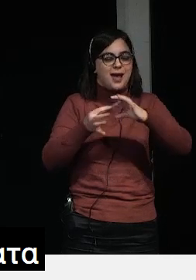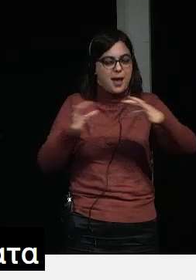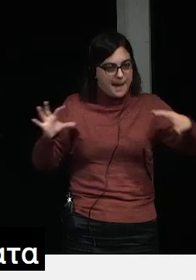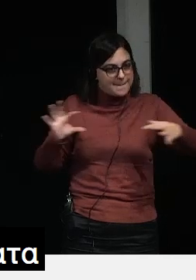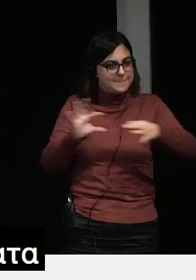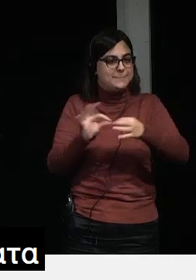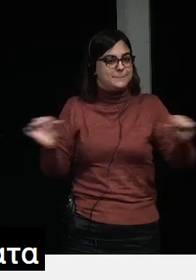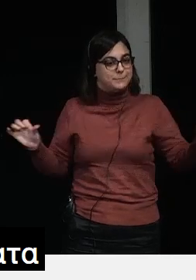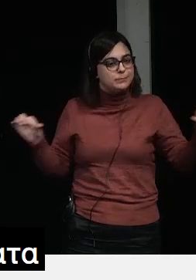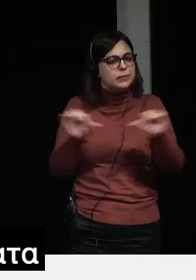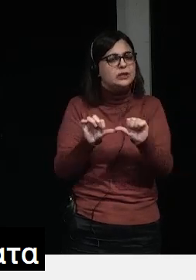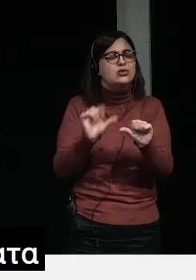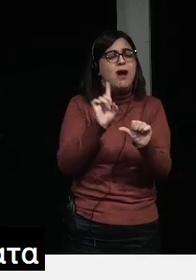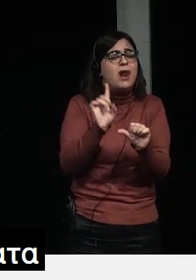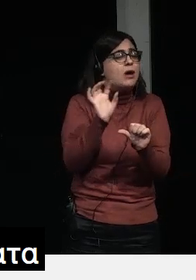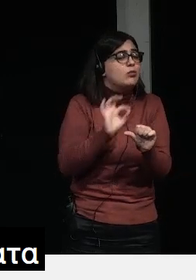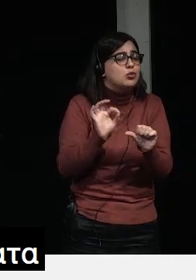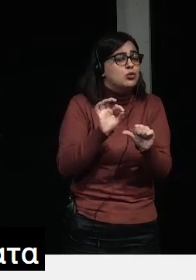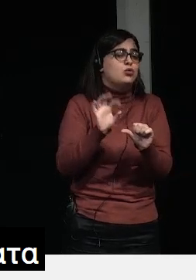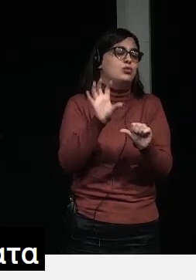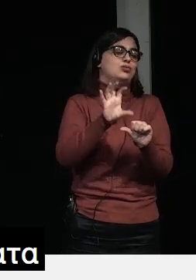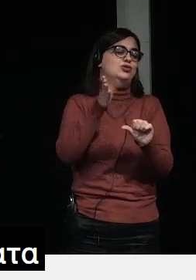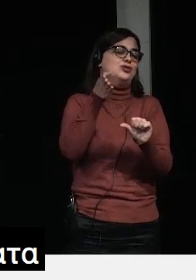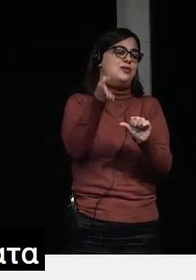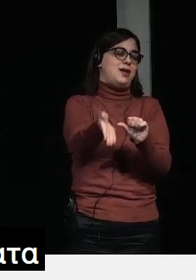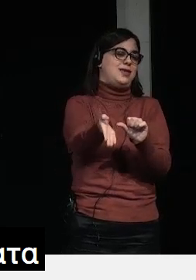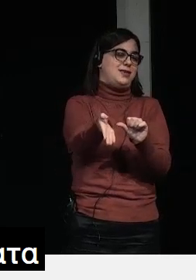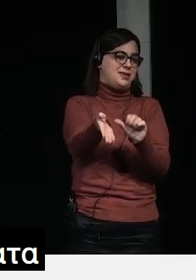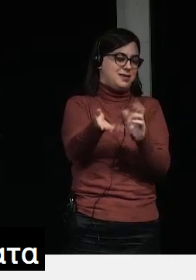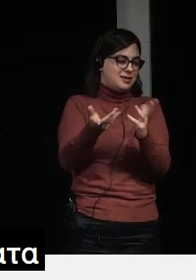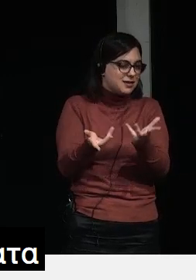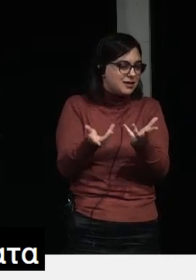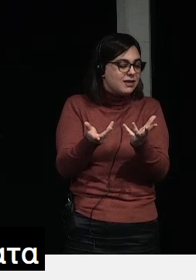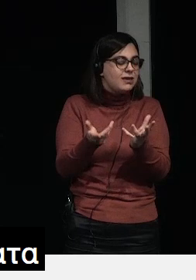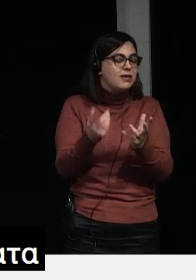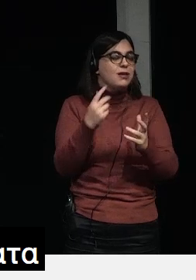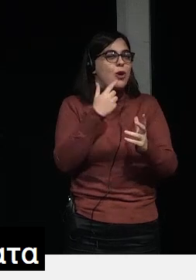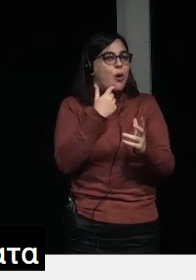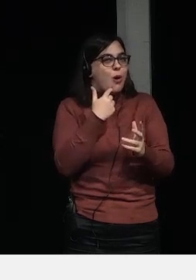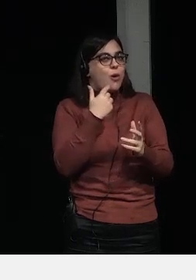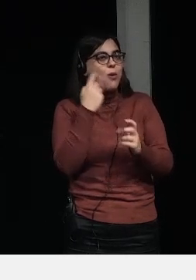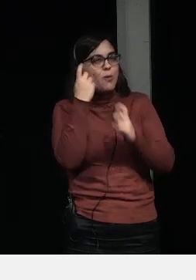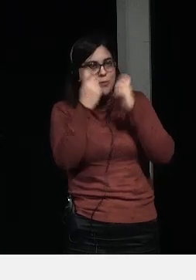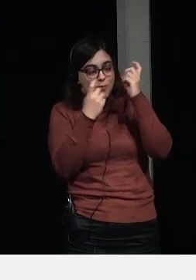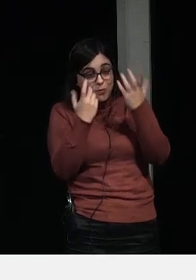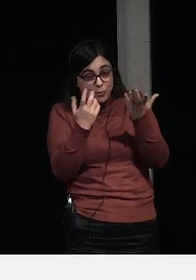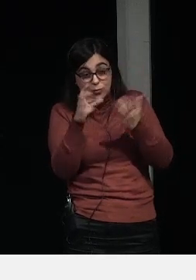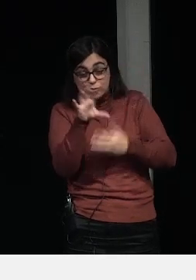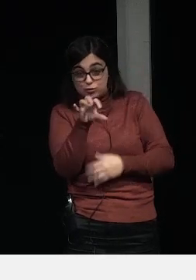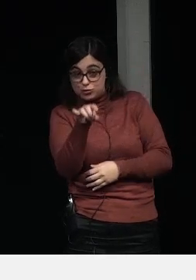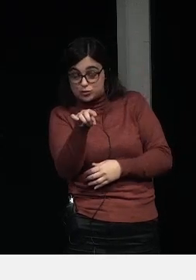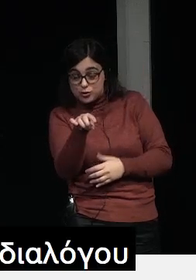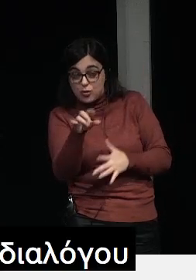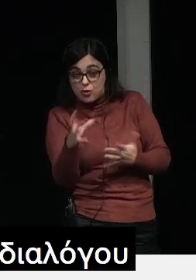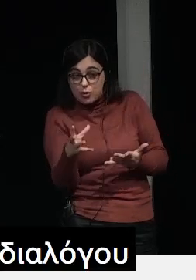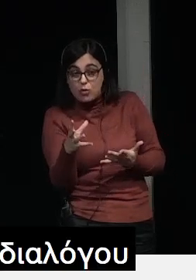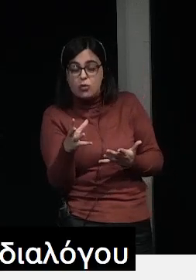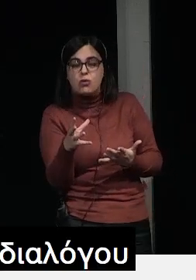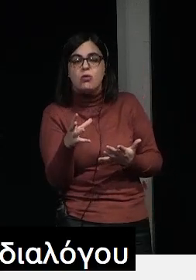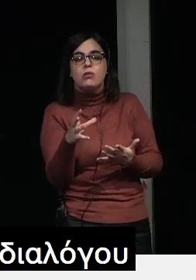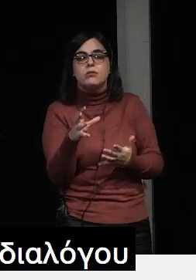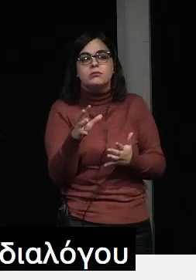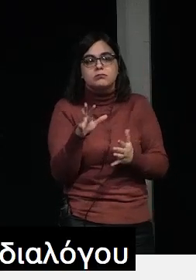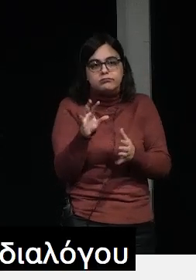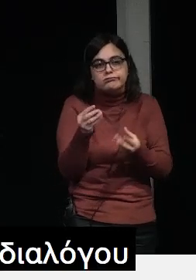idea that museums are the foremost institution at the service of society. And